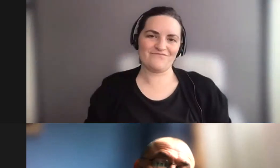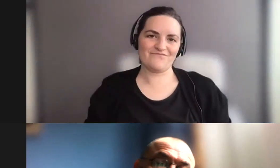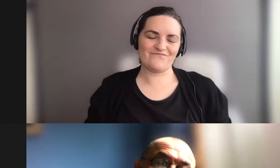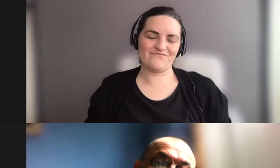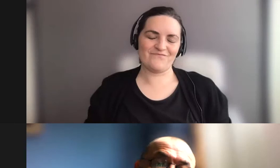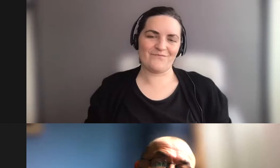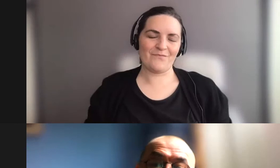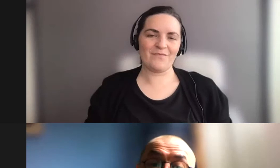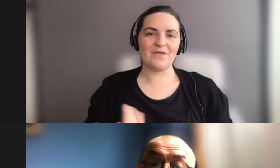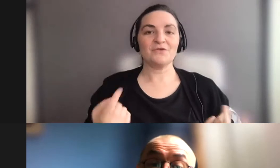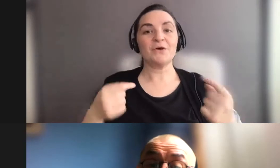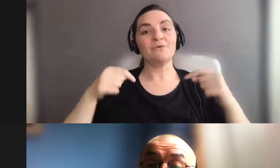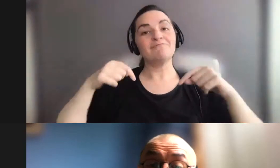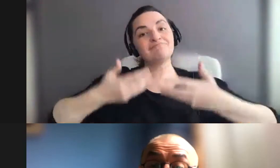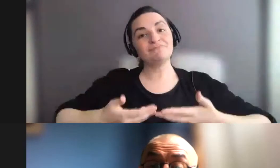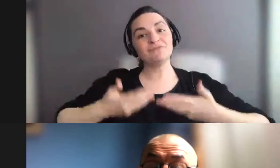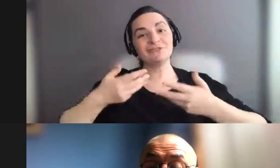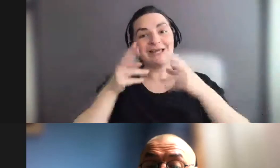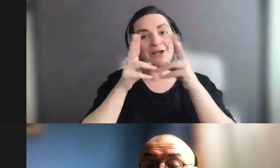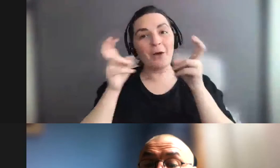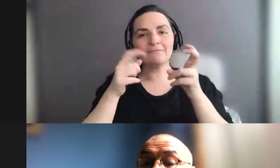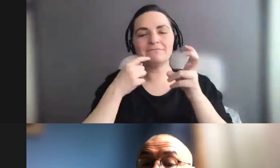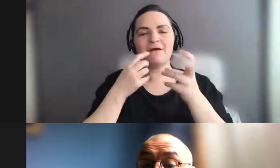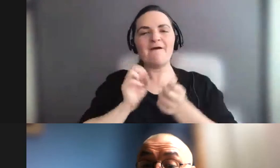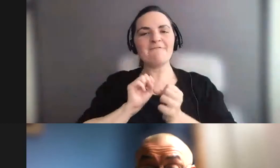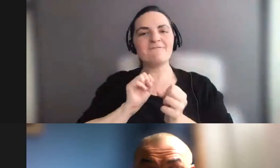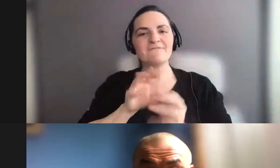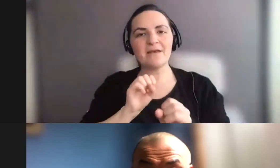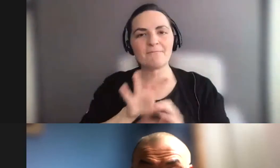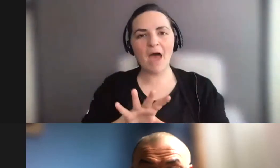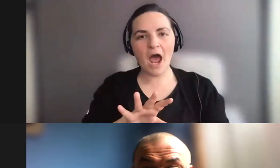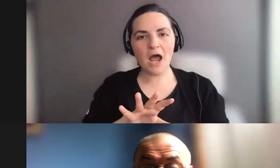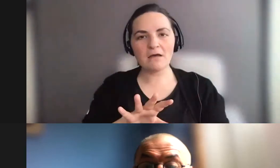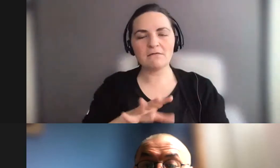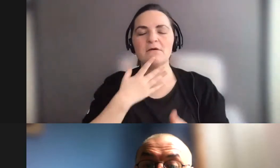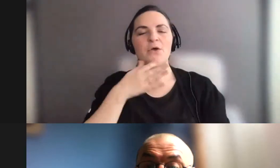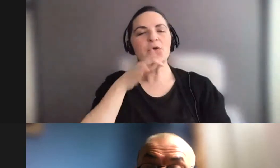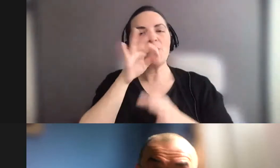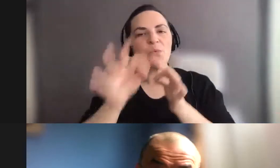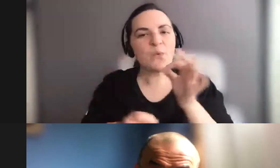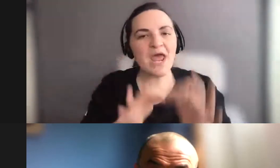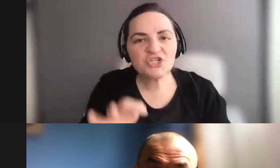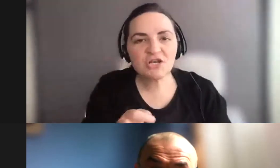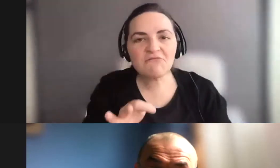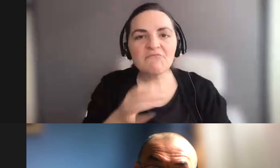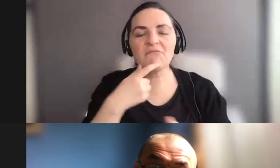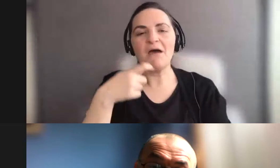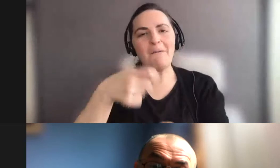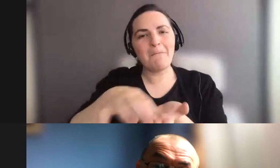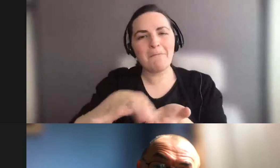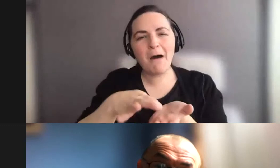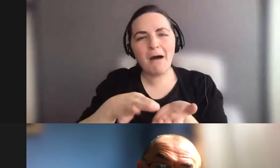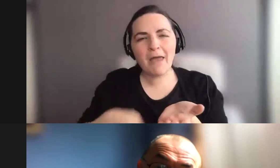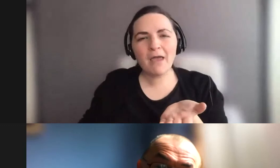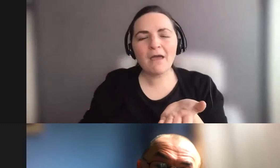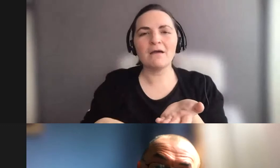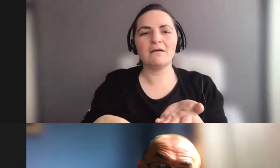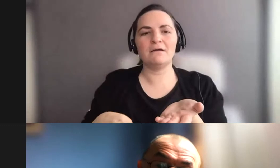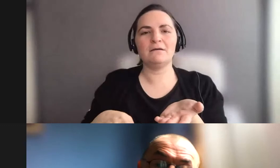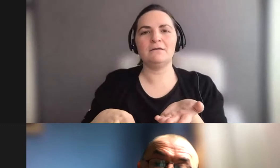is the idea of the feedback, the questioning, the marking